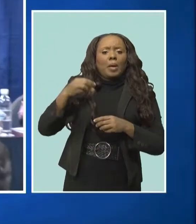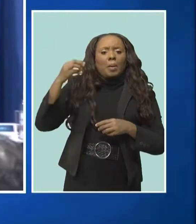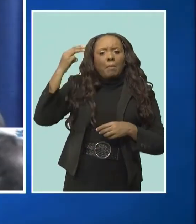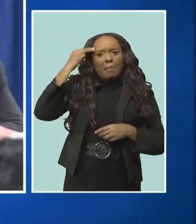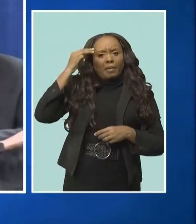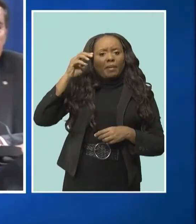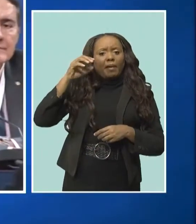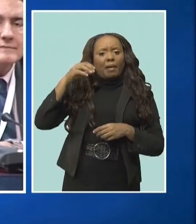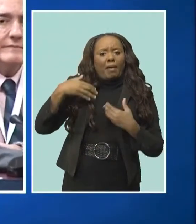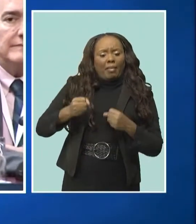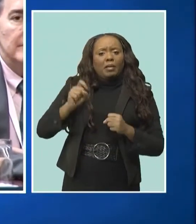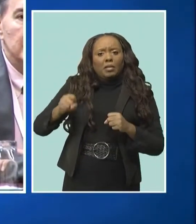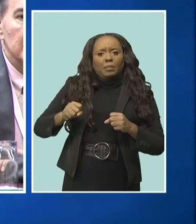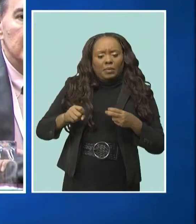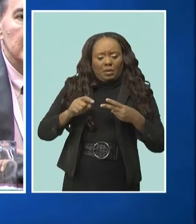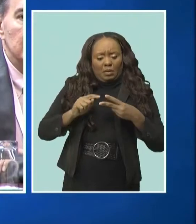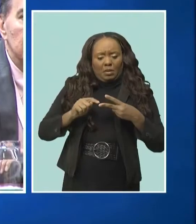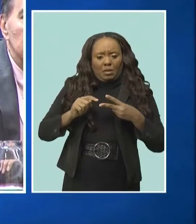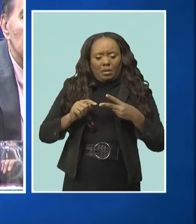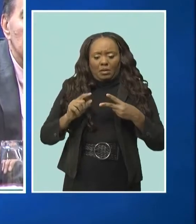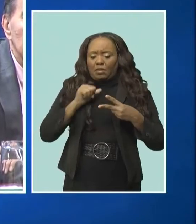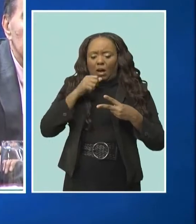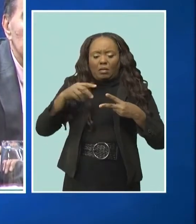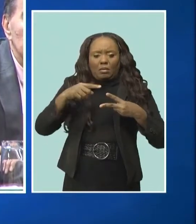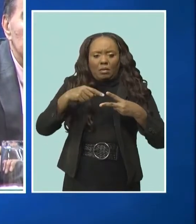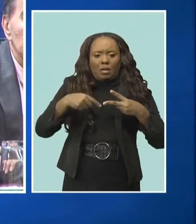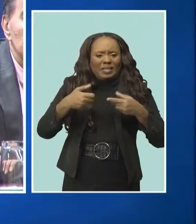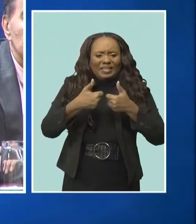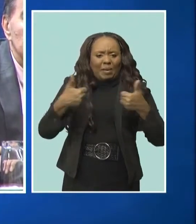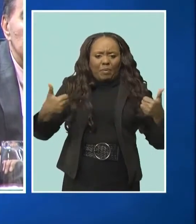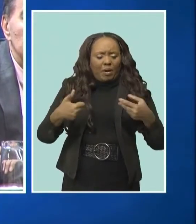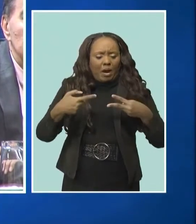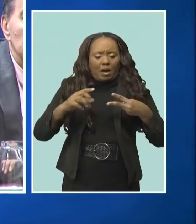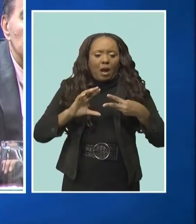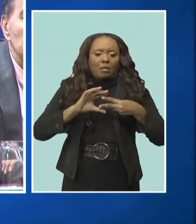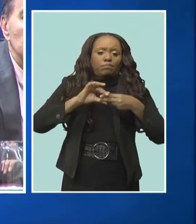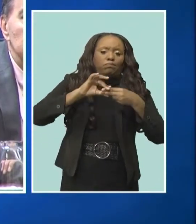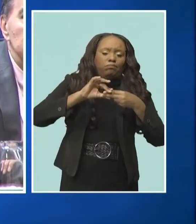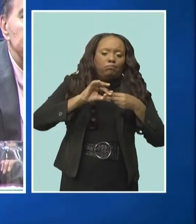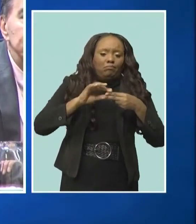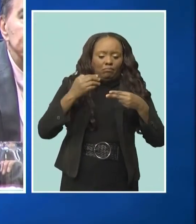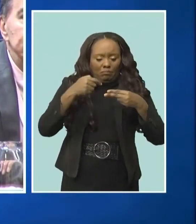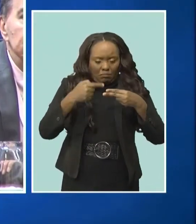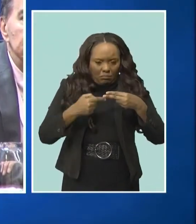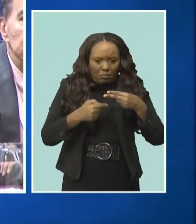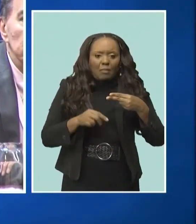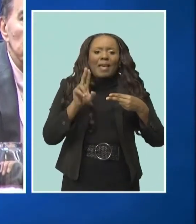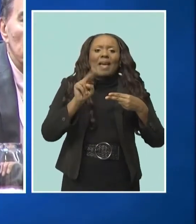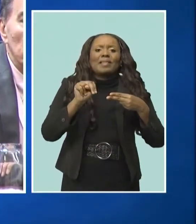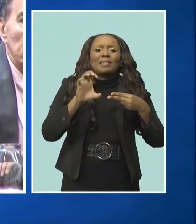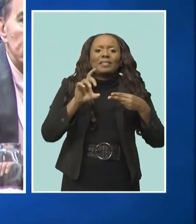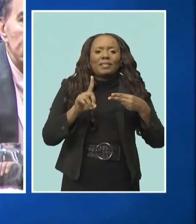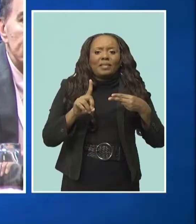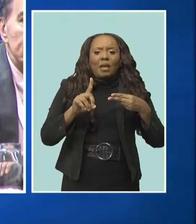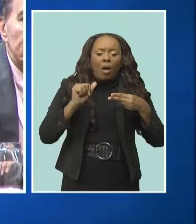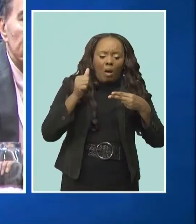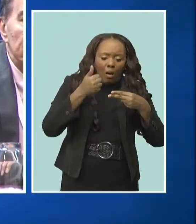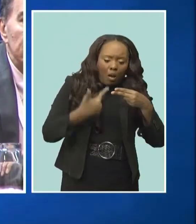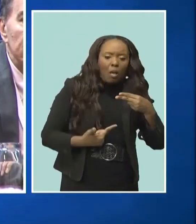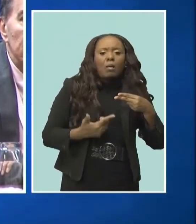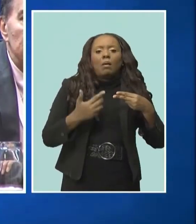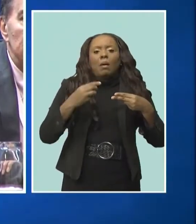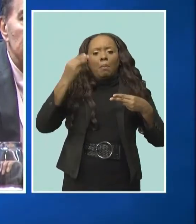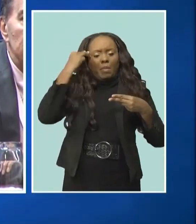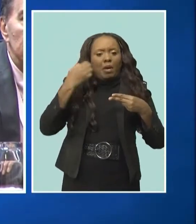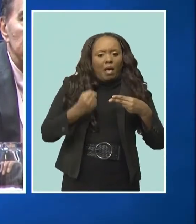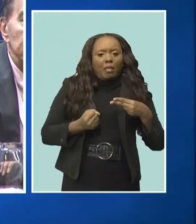has been agreed that we should perhaps not separate it anymore, but when we speak of NCDs, it is automatic that mental health